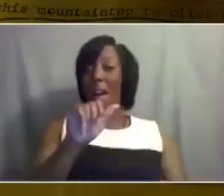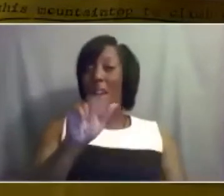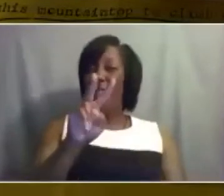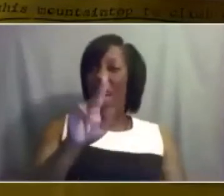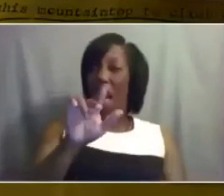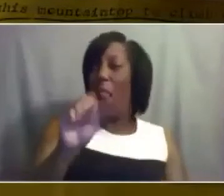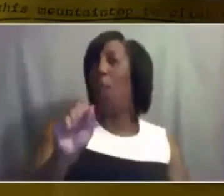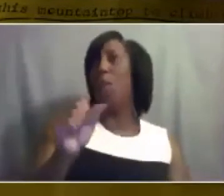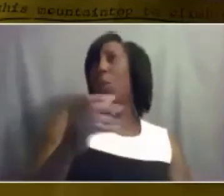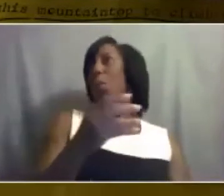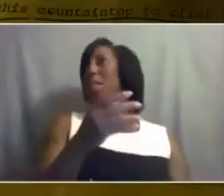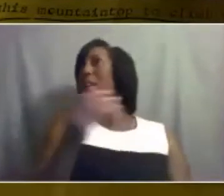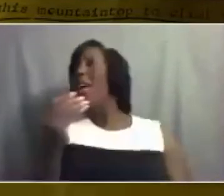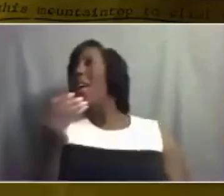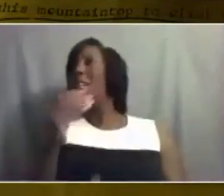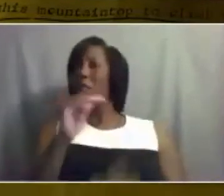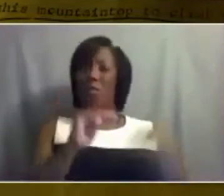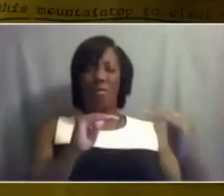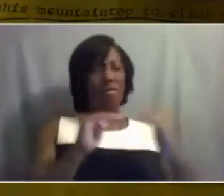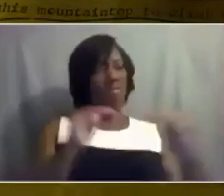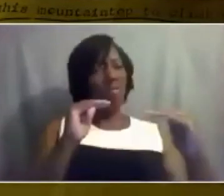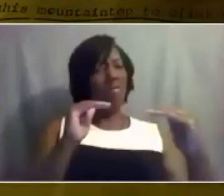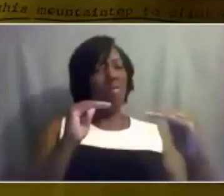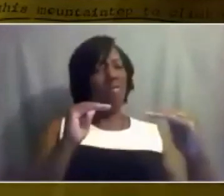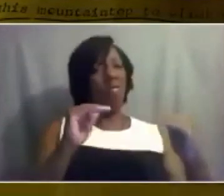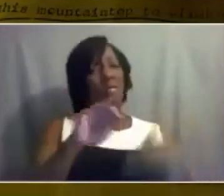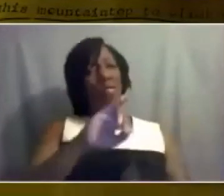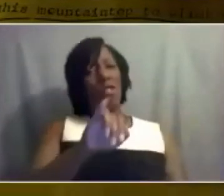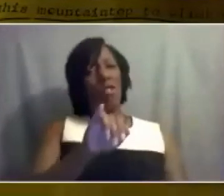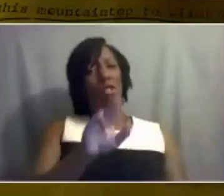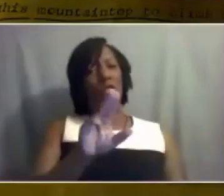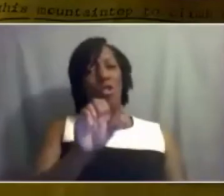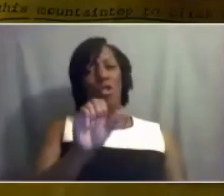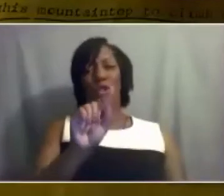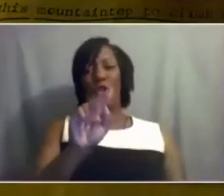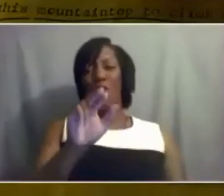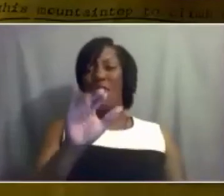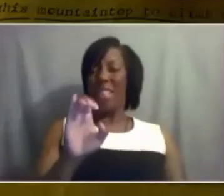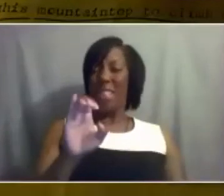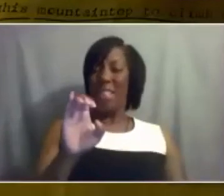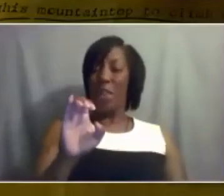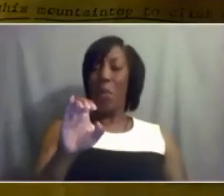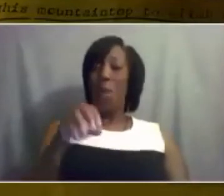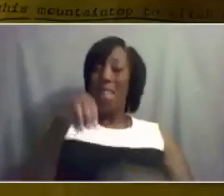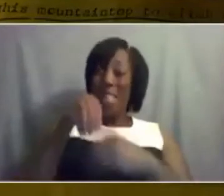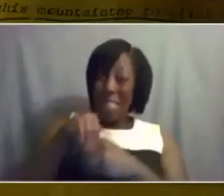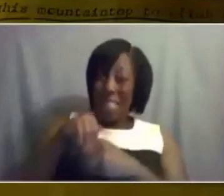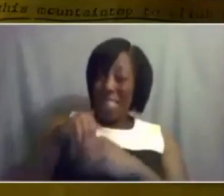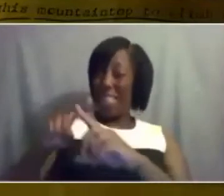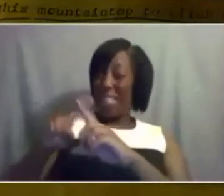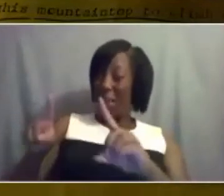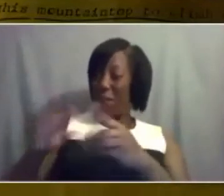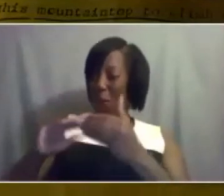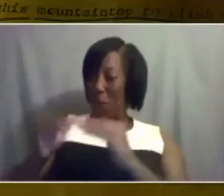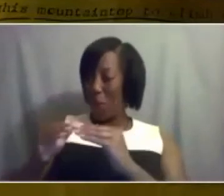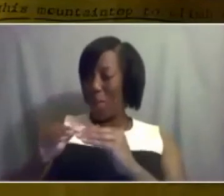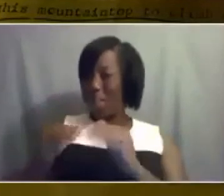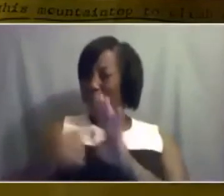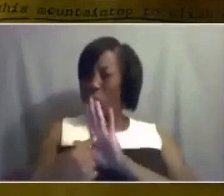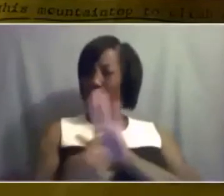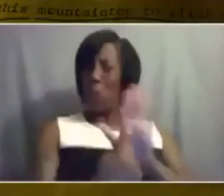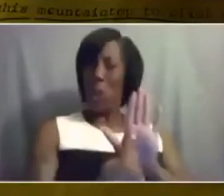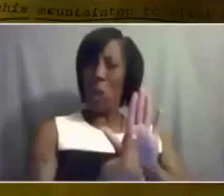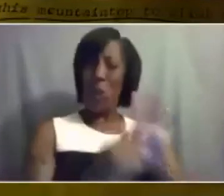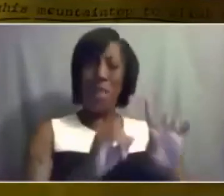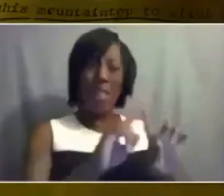having this justice, when justice has been so defined in different communities in different ways. Then we get to this equity piece, and what does